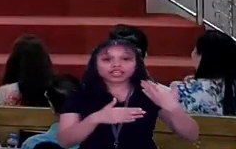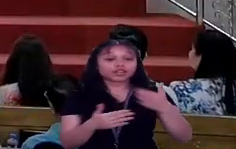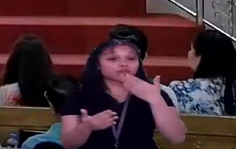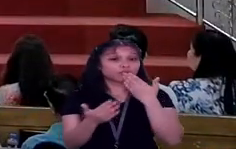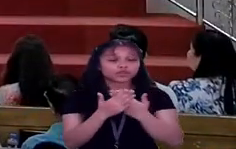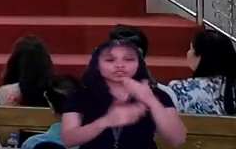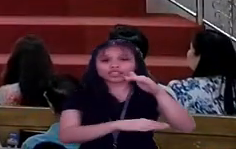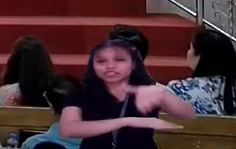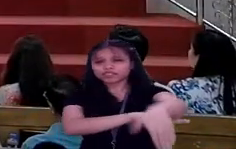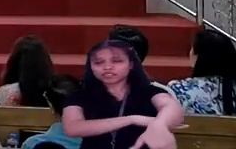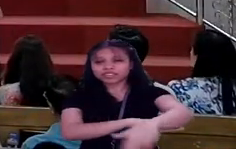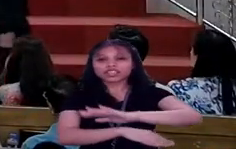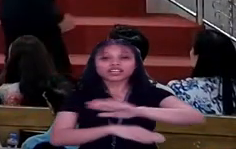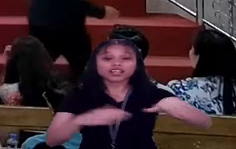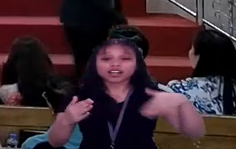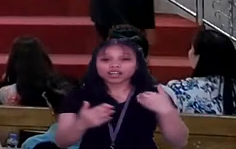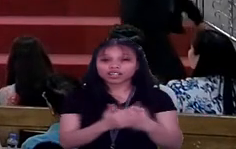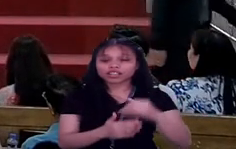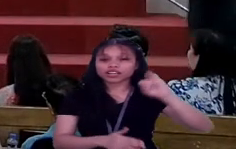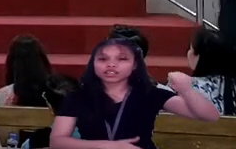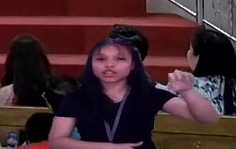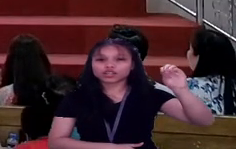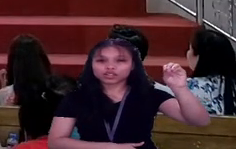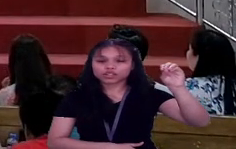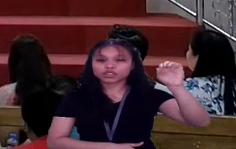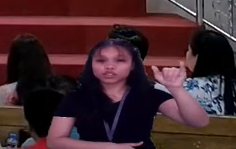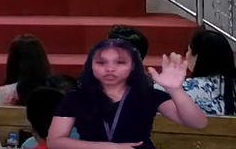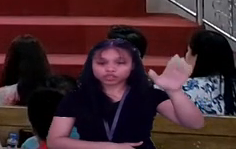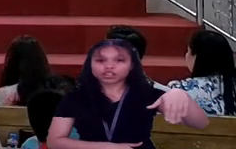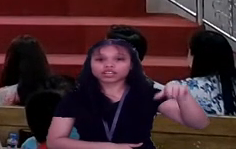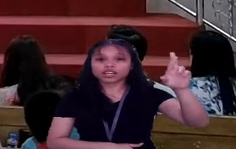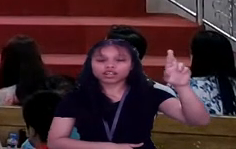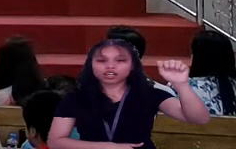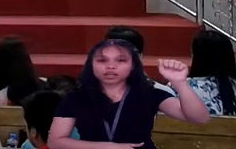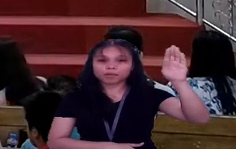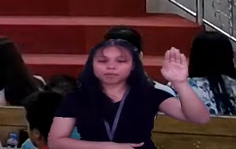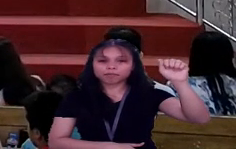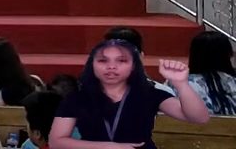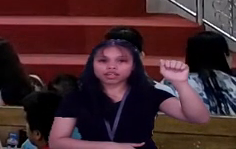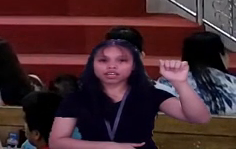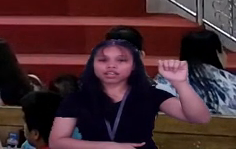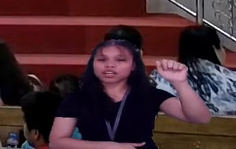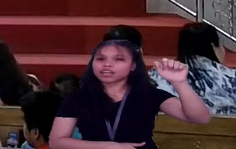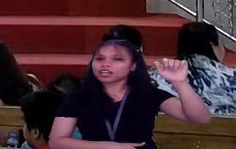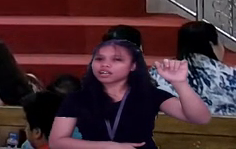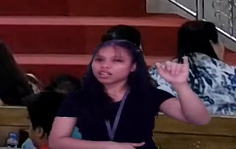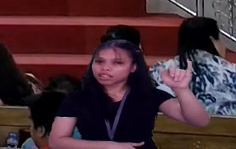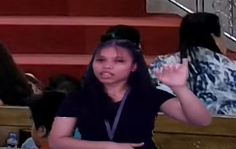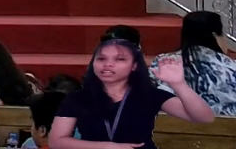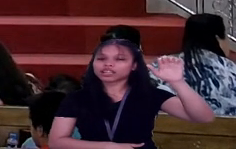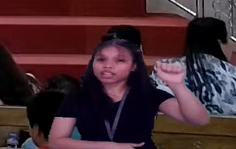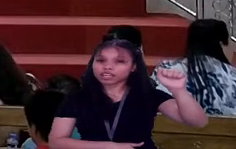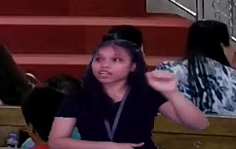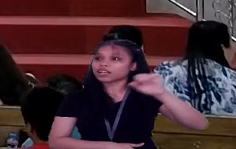Good evening, everyone. My name is Joy Rabaya, your ambassador to Israel. My sending church is River Spring Baptist Bible